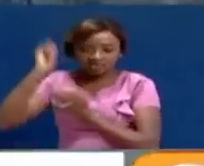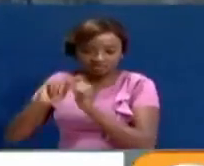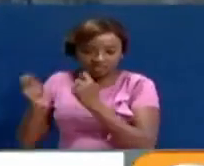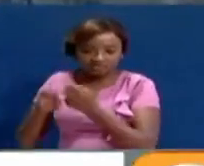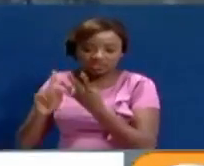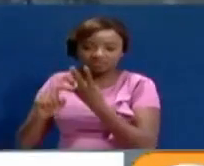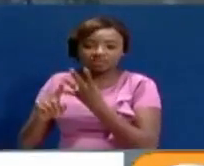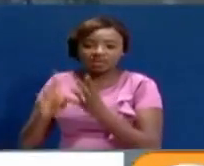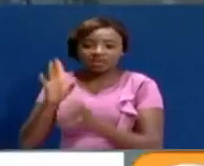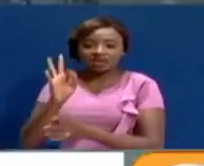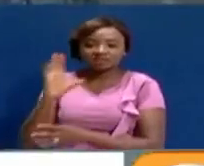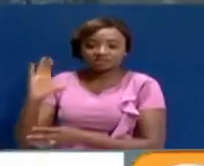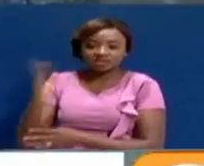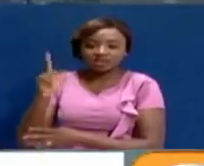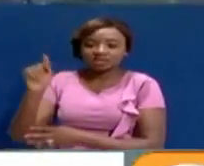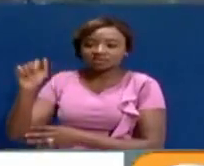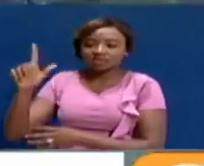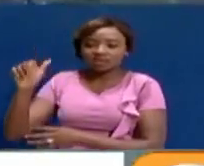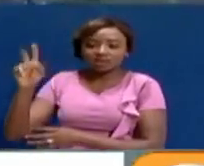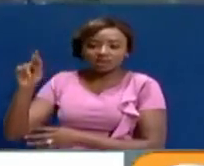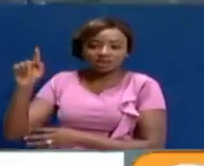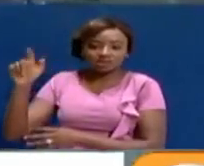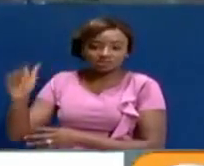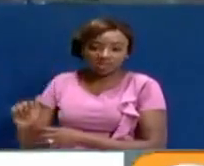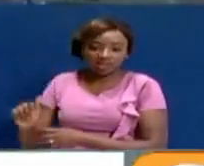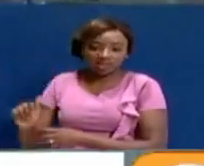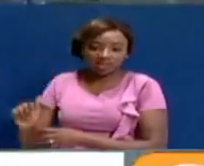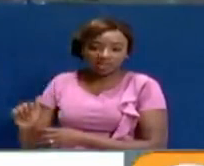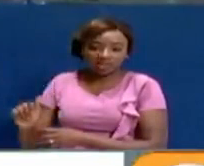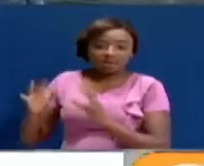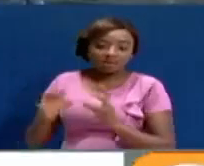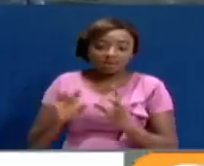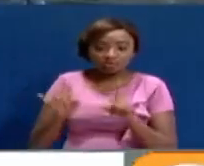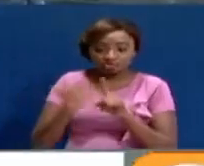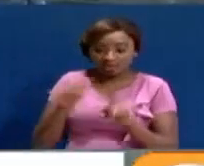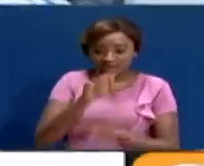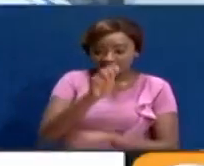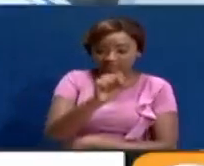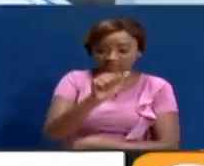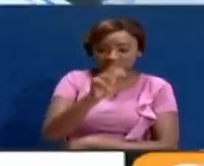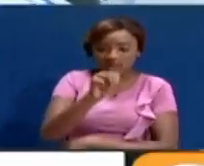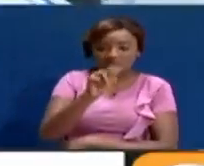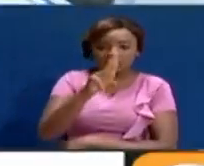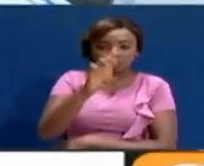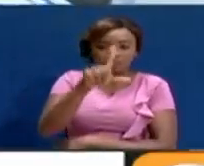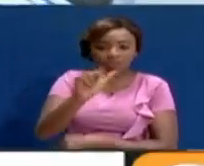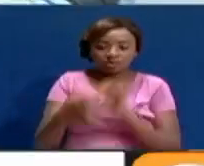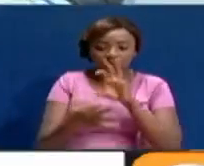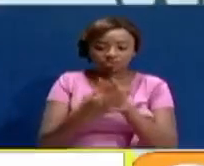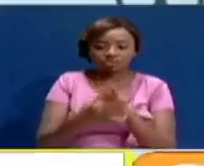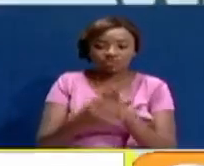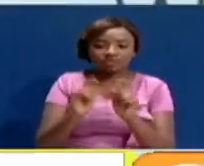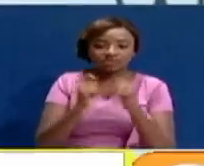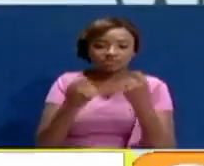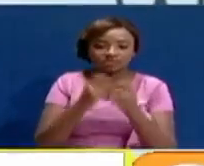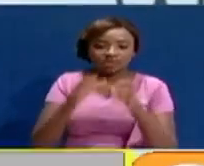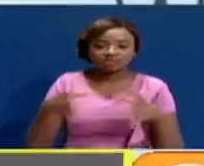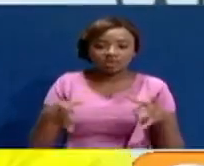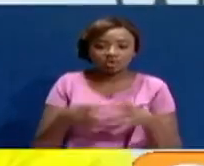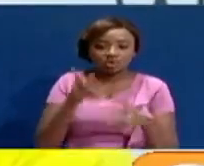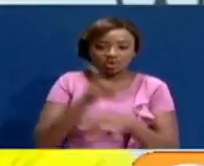and FC Talanta. Samuel Okoko will join as the team's trainer after his stint with Mathare United. When I'm in a yellow and